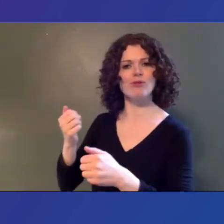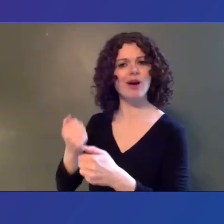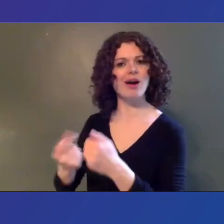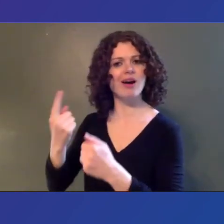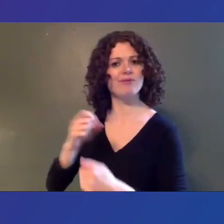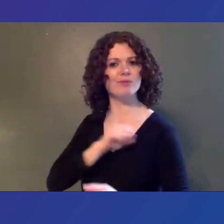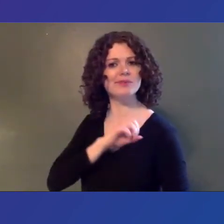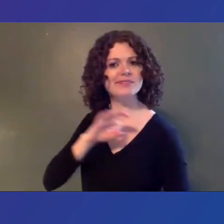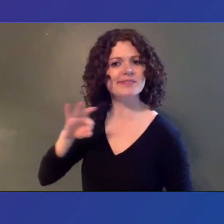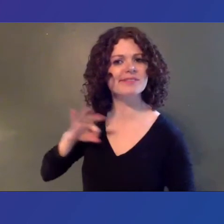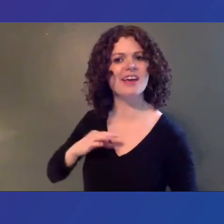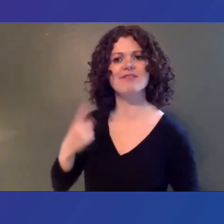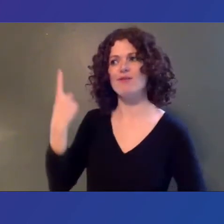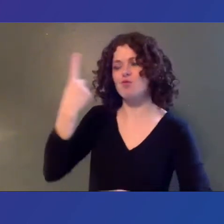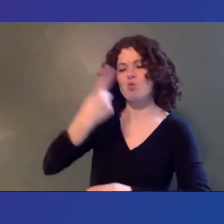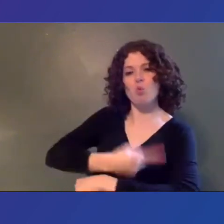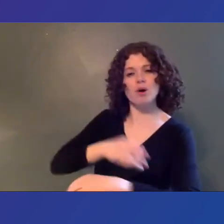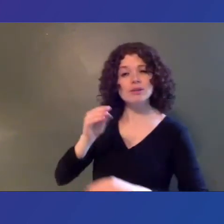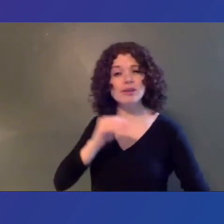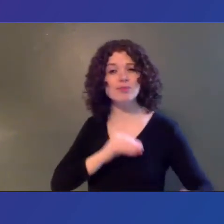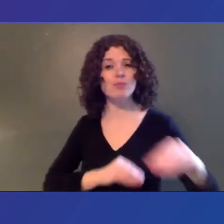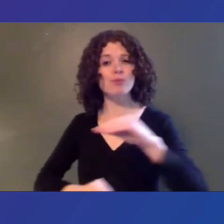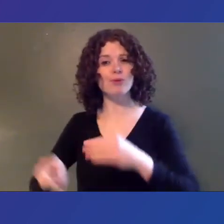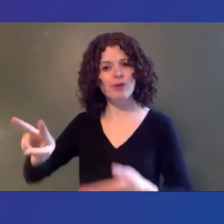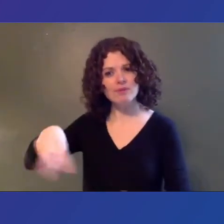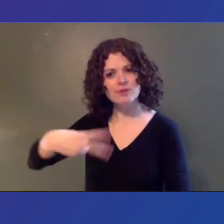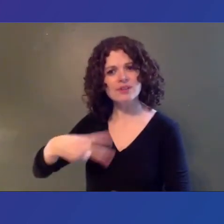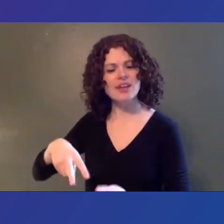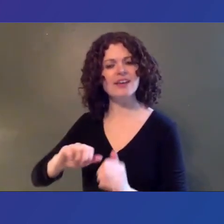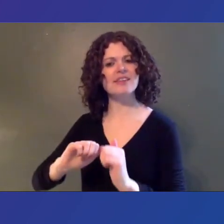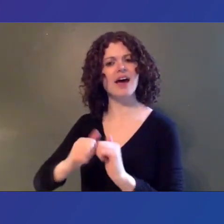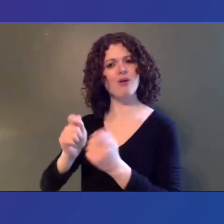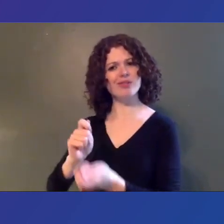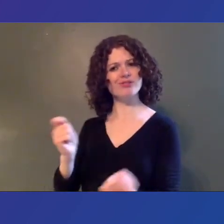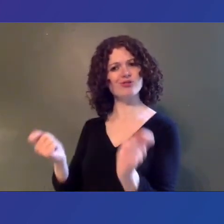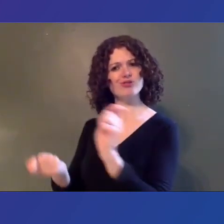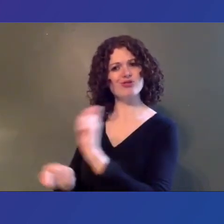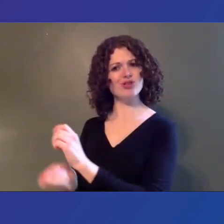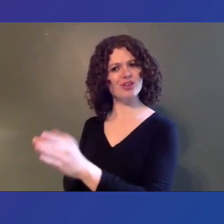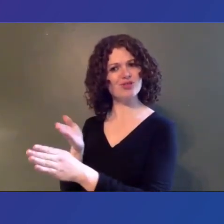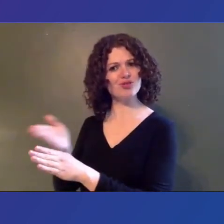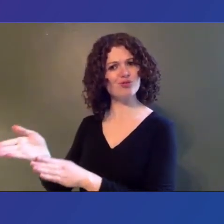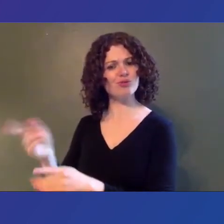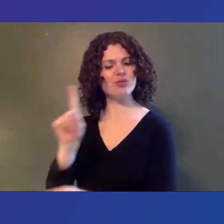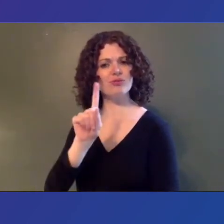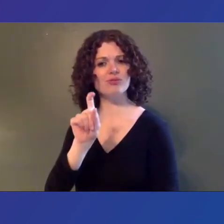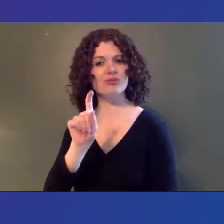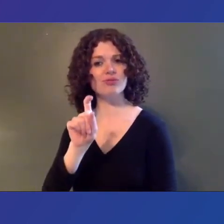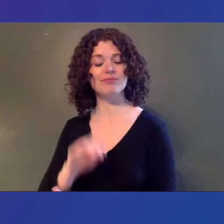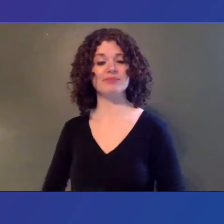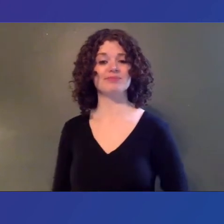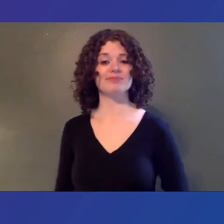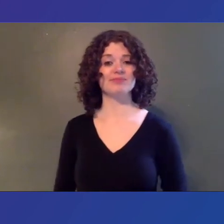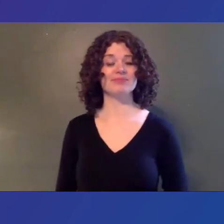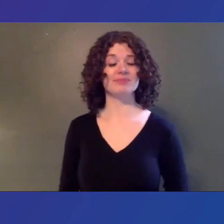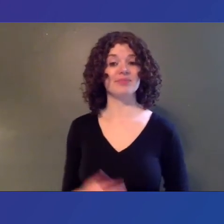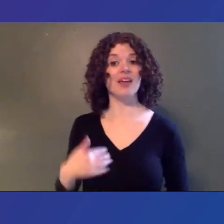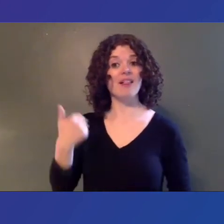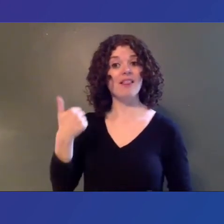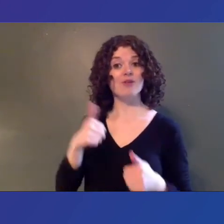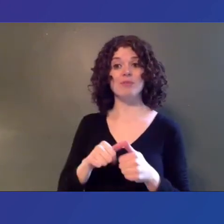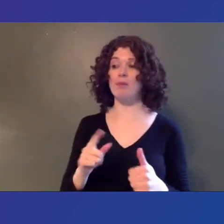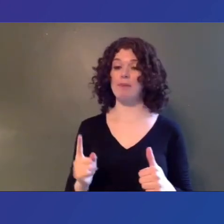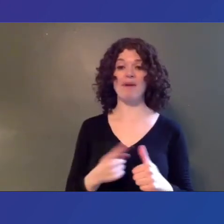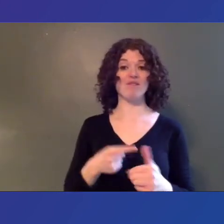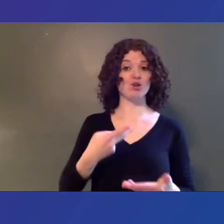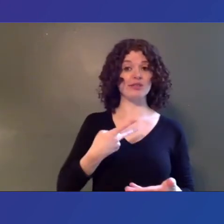a company and as individuals? I remember, I mean, this is not dance, but I remember I once worked at one of my first jobs out of school was Outward